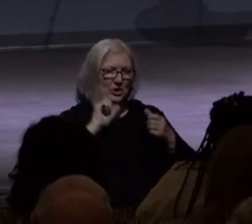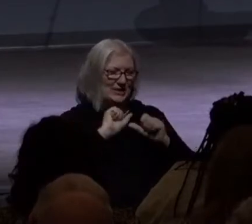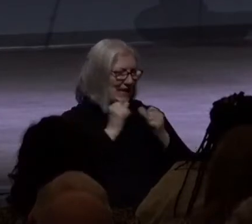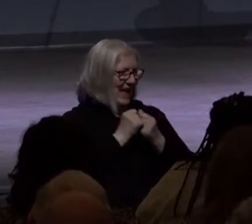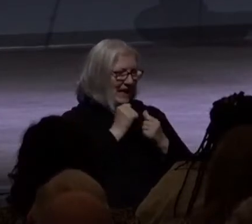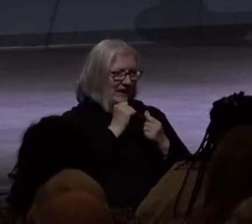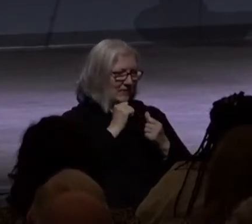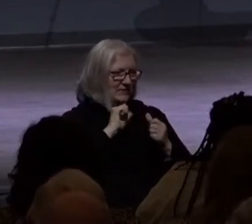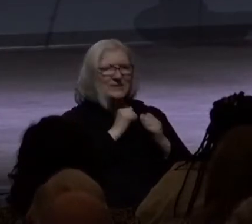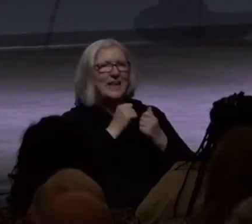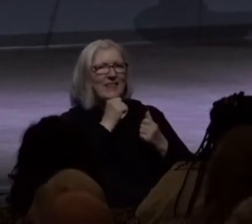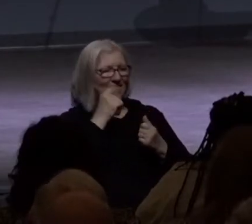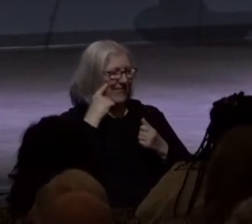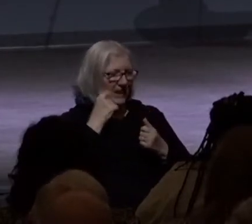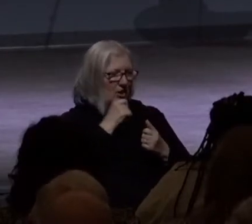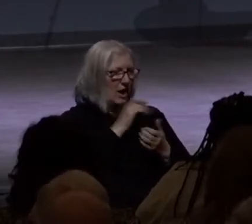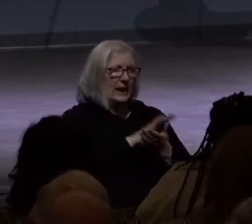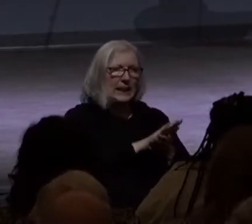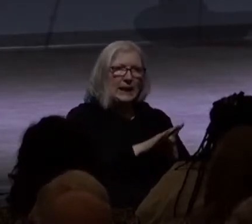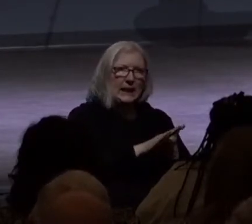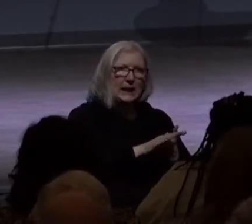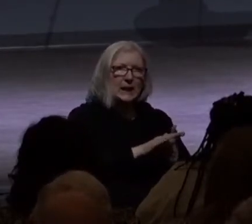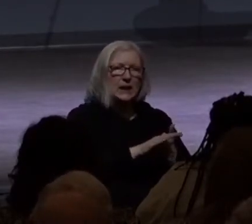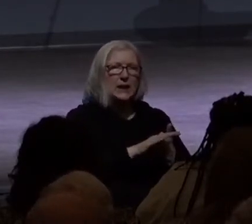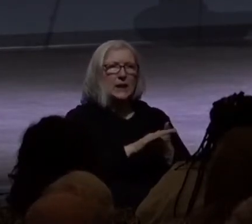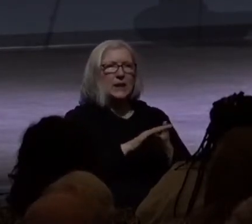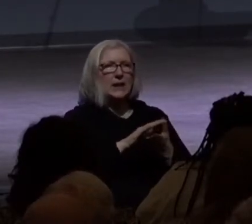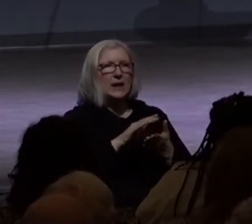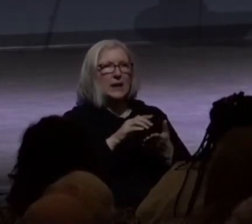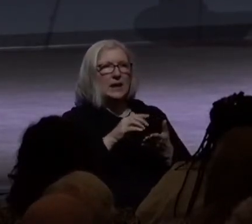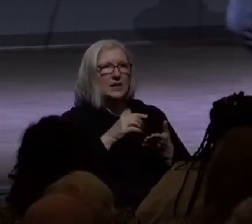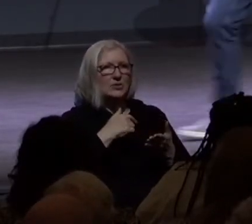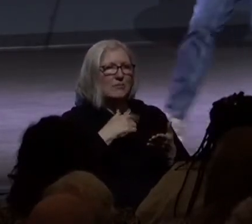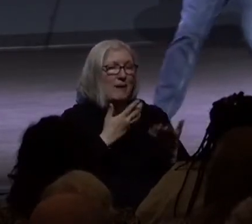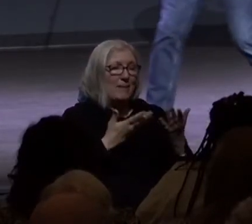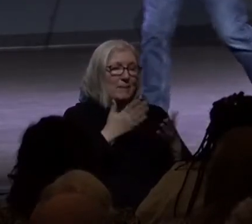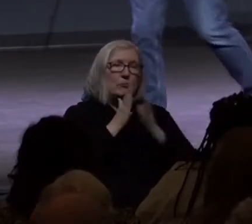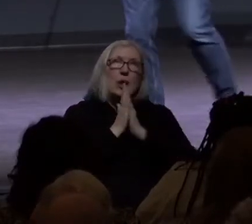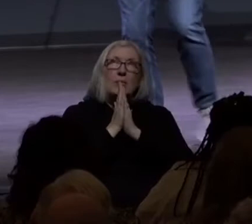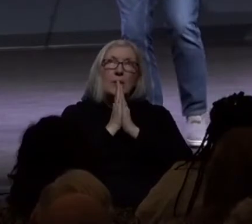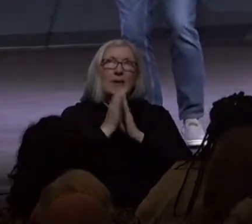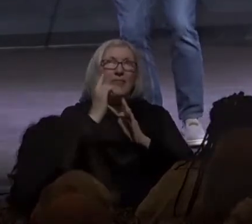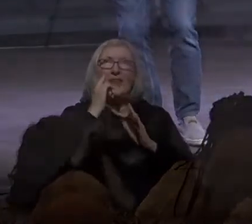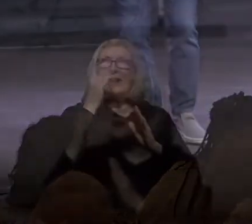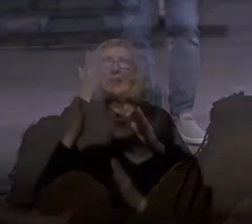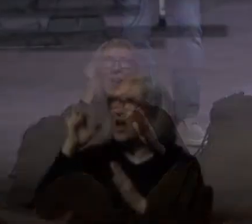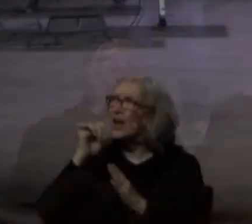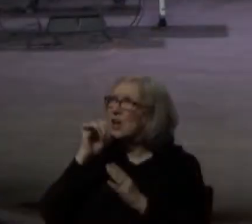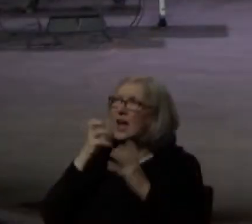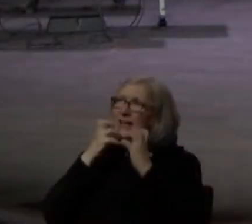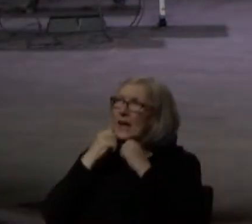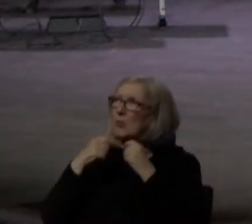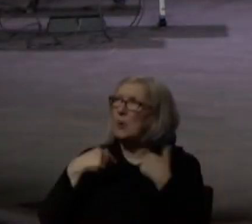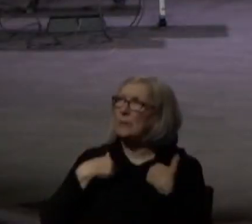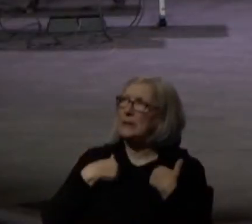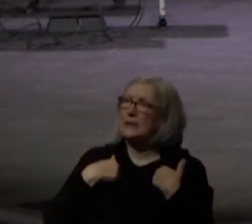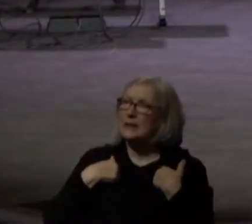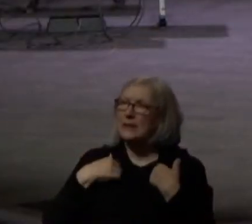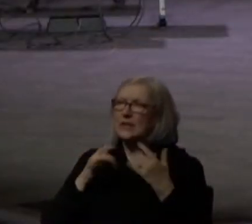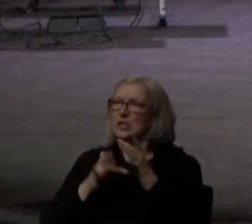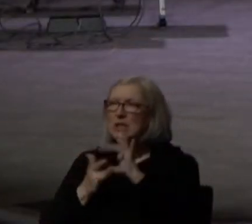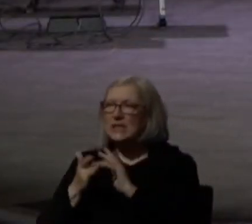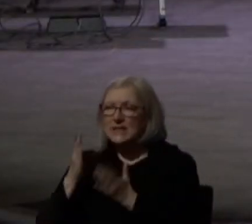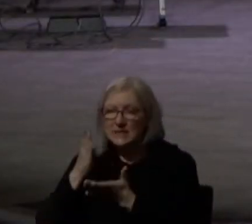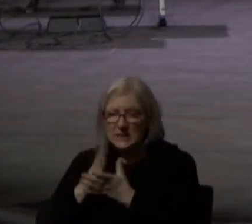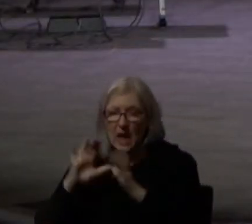in her community with worship, and probably questioning God's compassion, Jesus stopped the world and said, "I